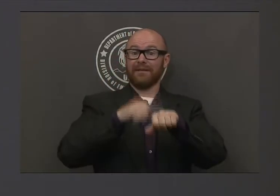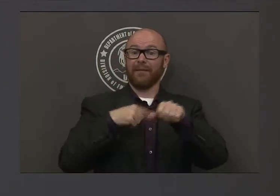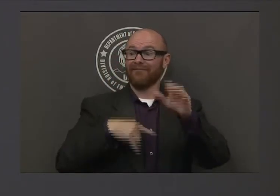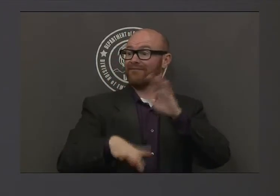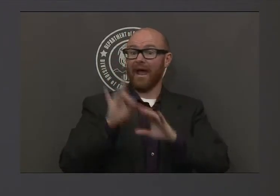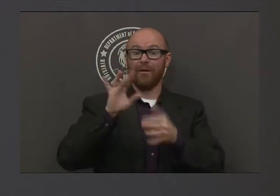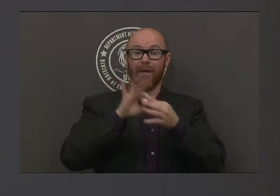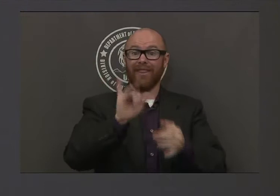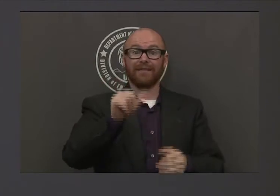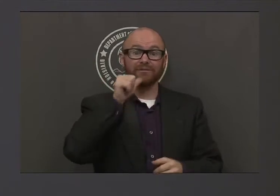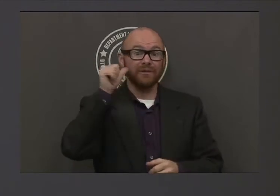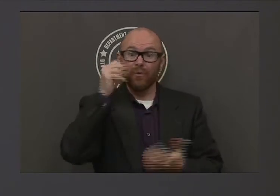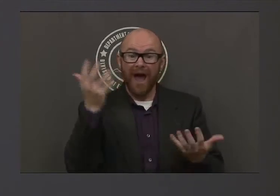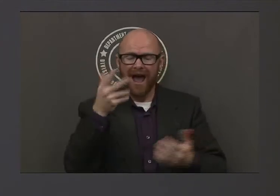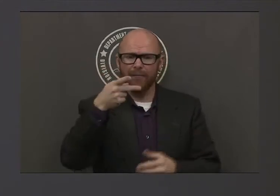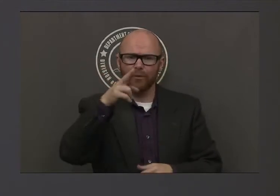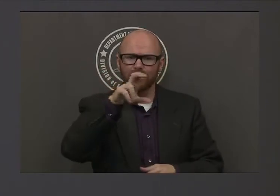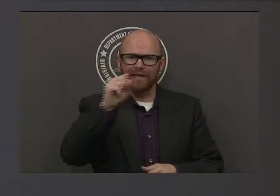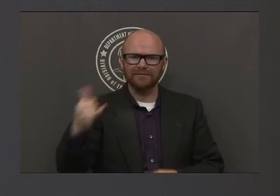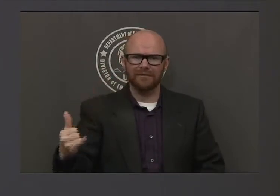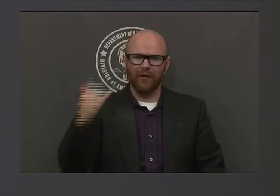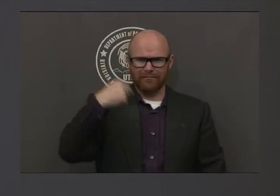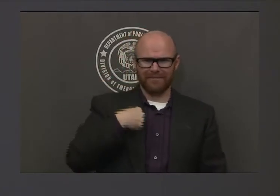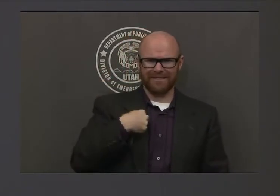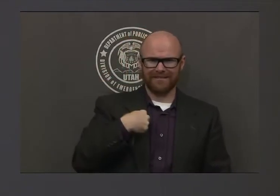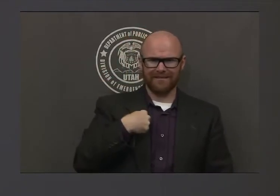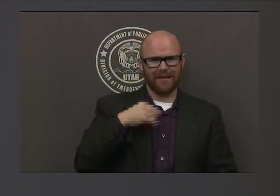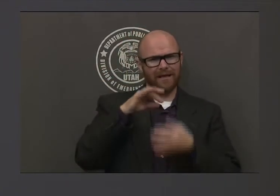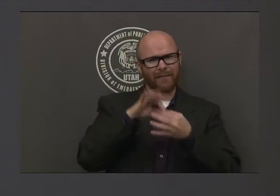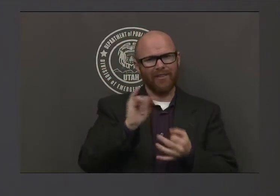this is when the press calls to ask for a comment.